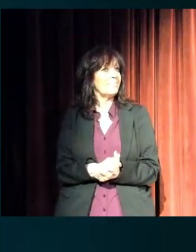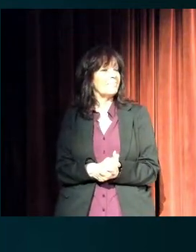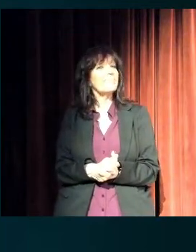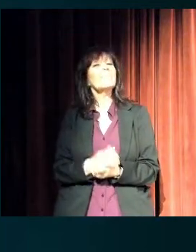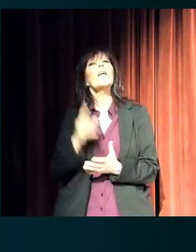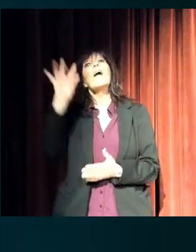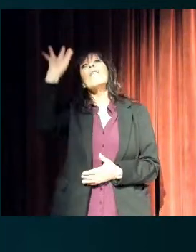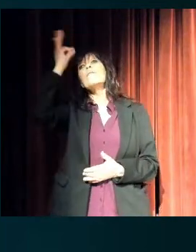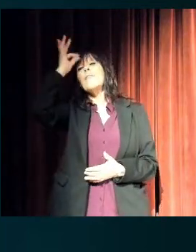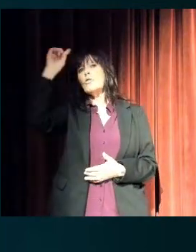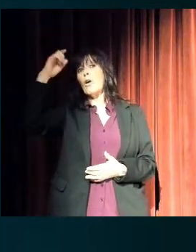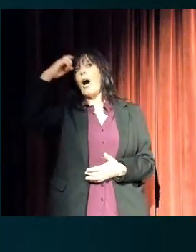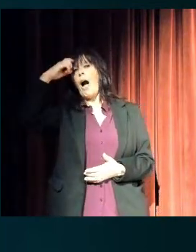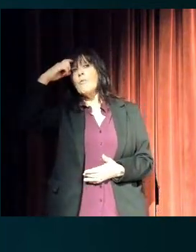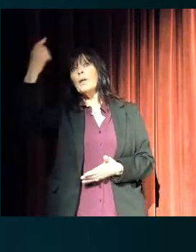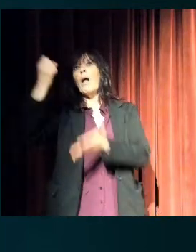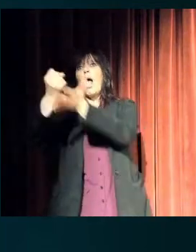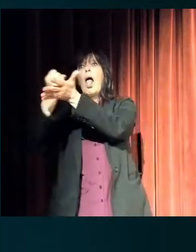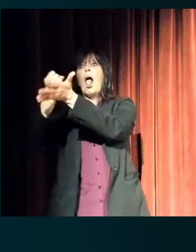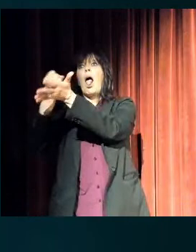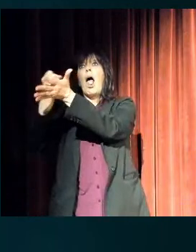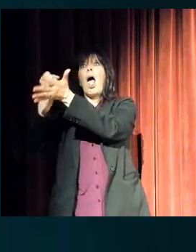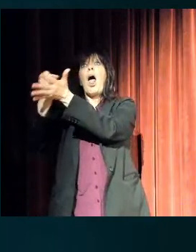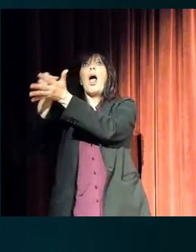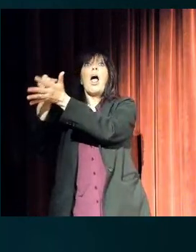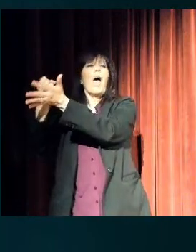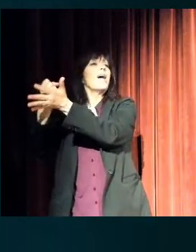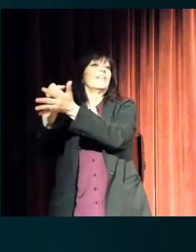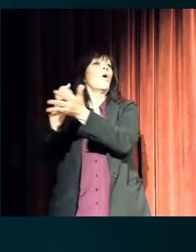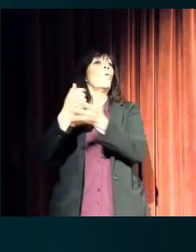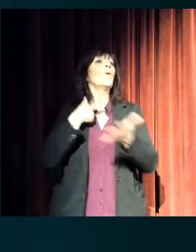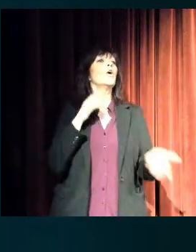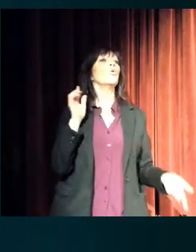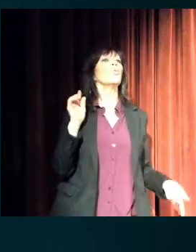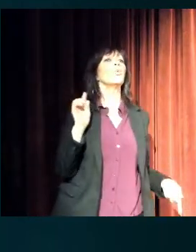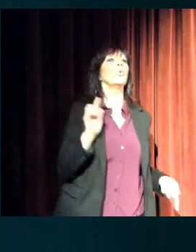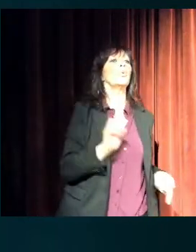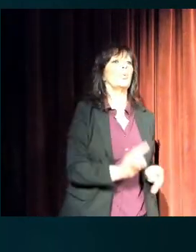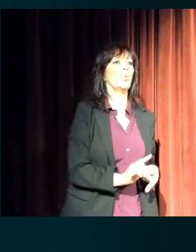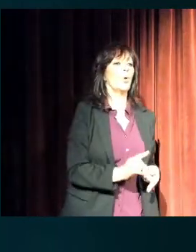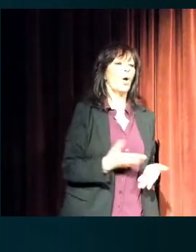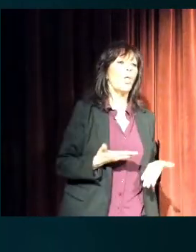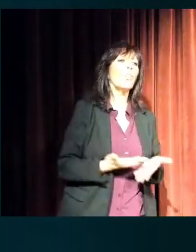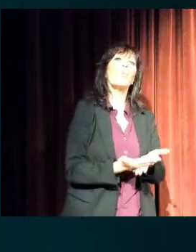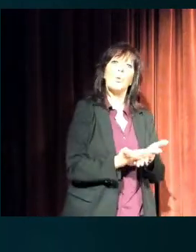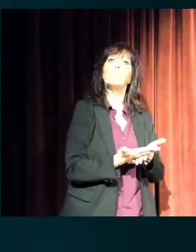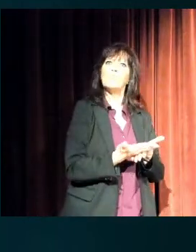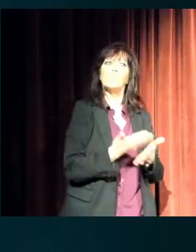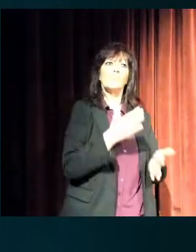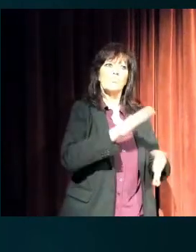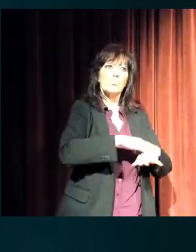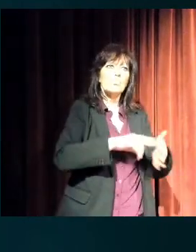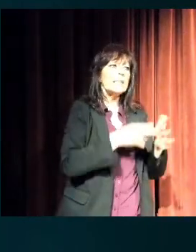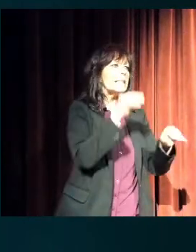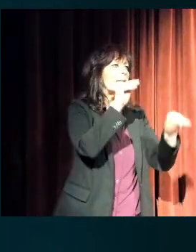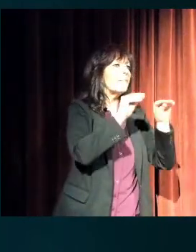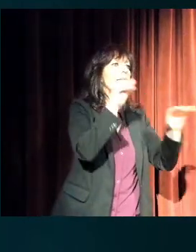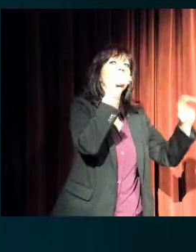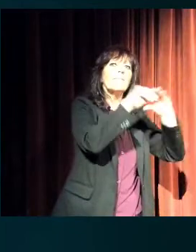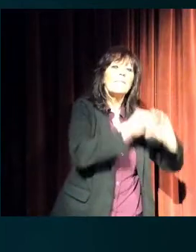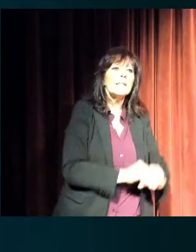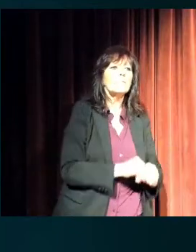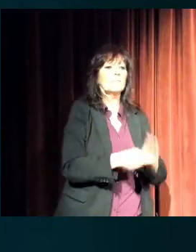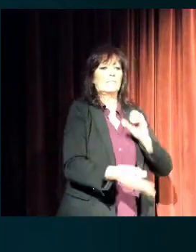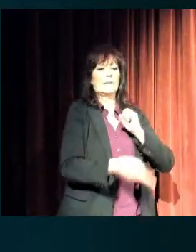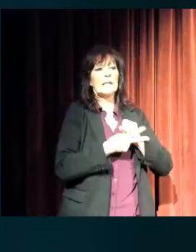While the federal government's credit cards balloon, we've been able to reduce ours through strategic investments, thereby saving millions